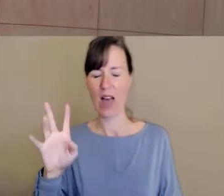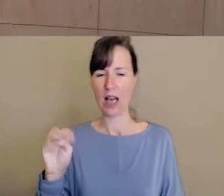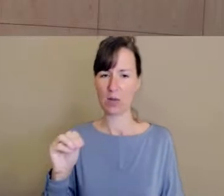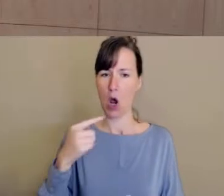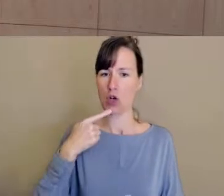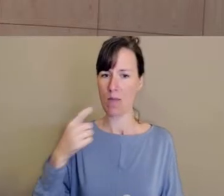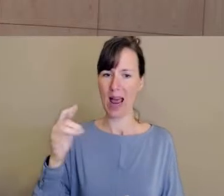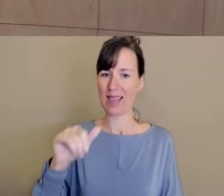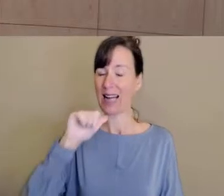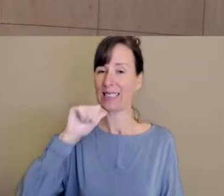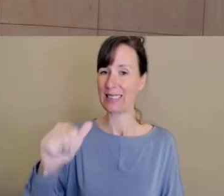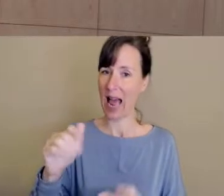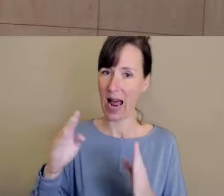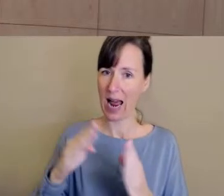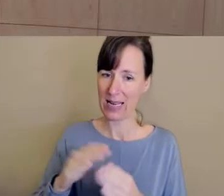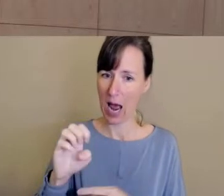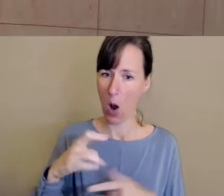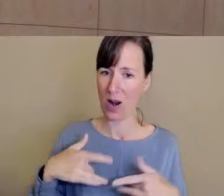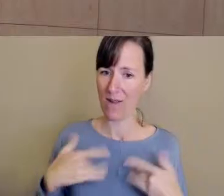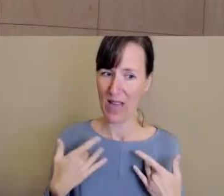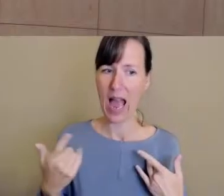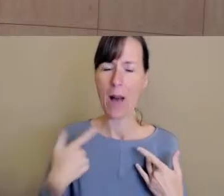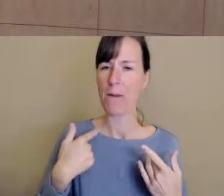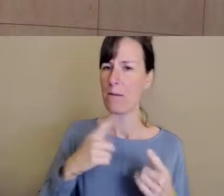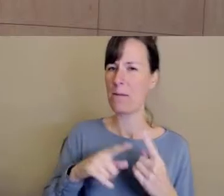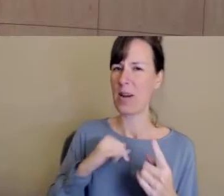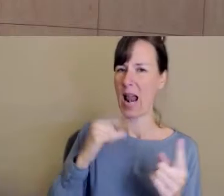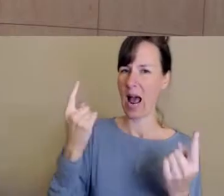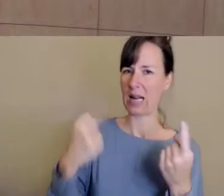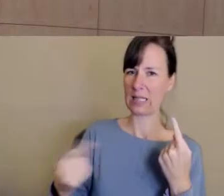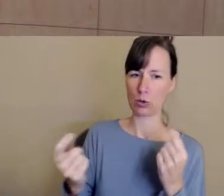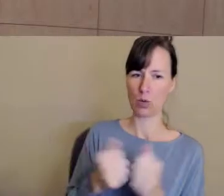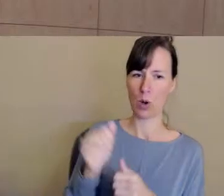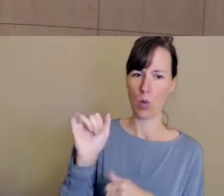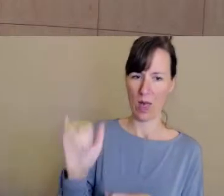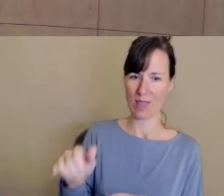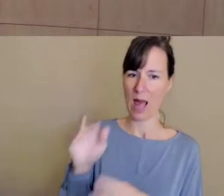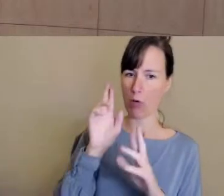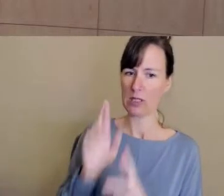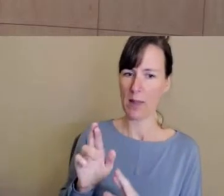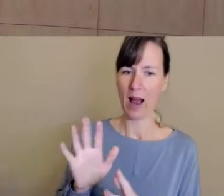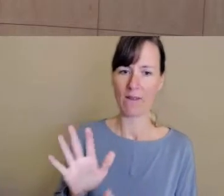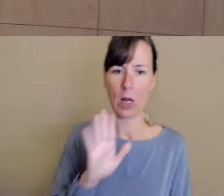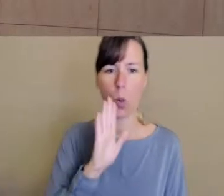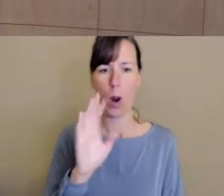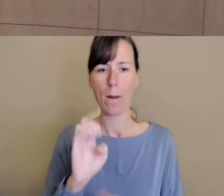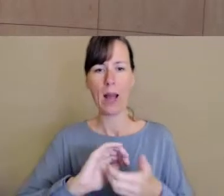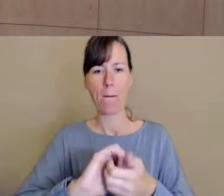I yield back. All right, let's go to Councilmember Fry, and then I'll come back.